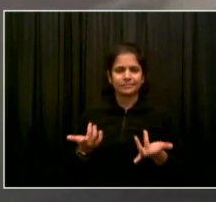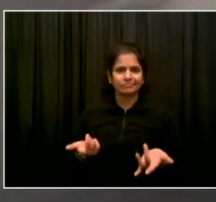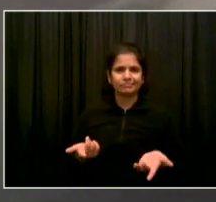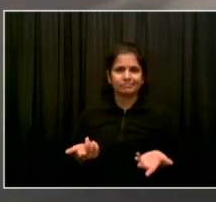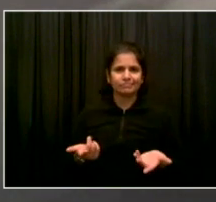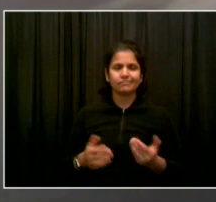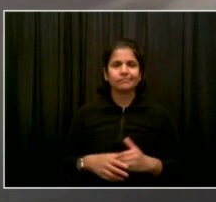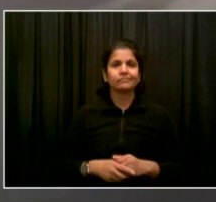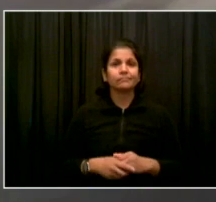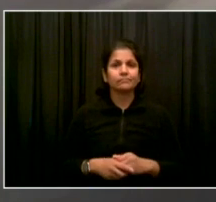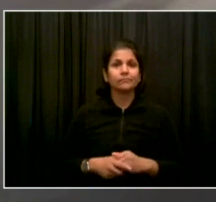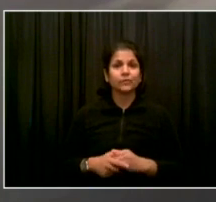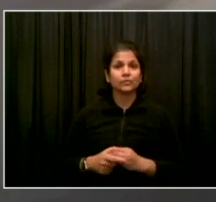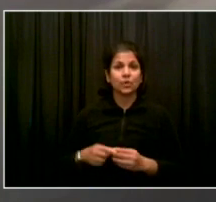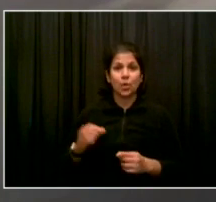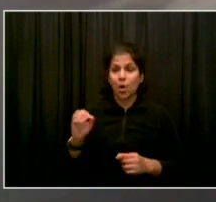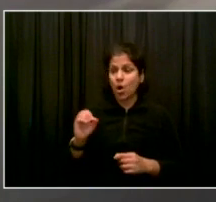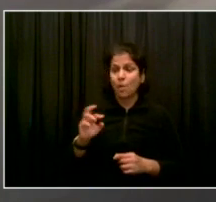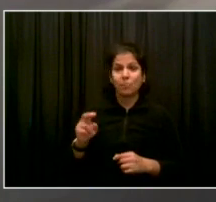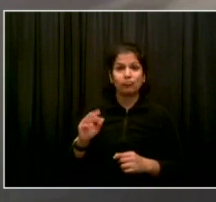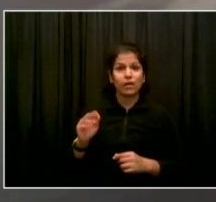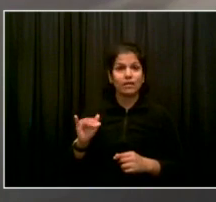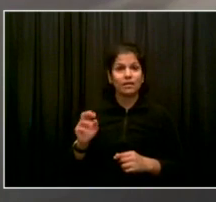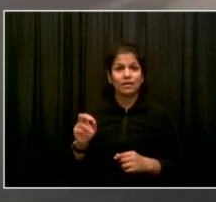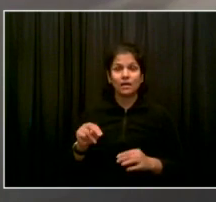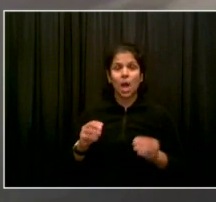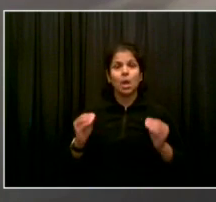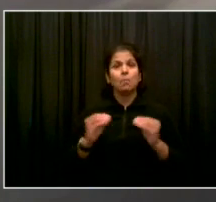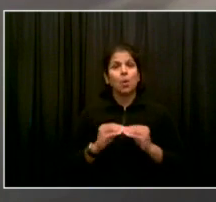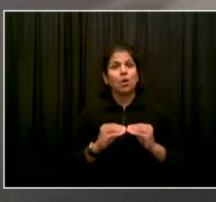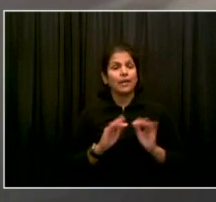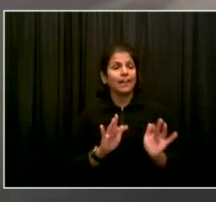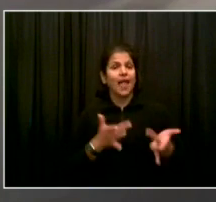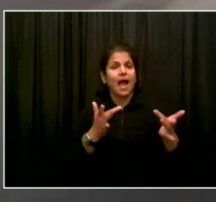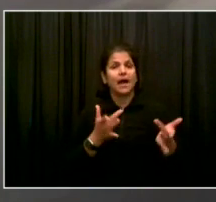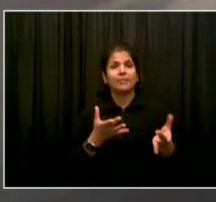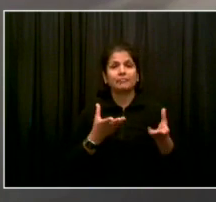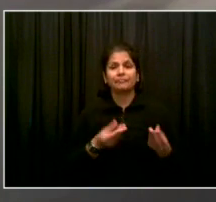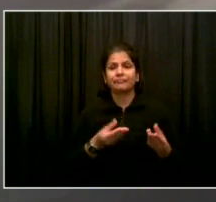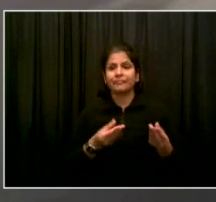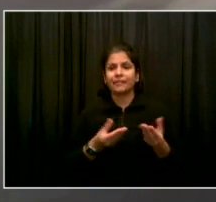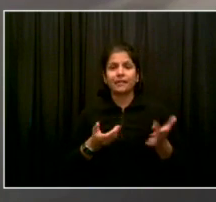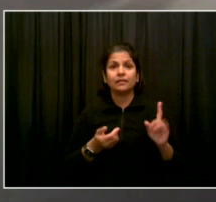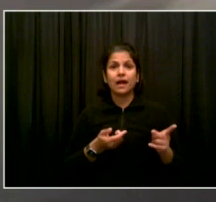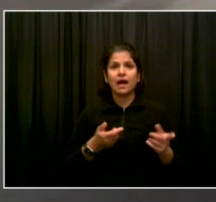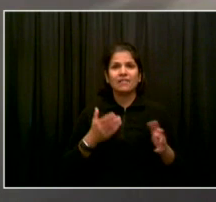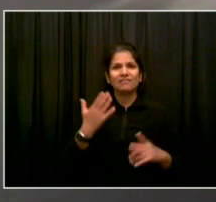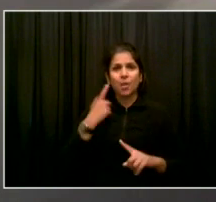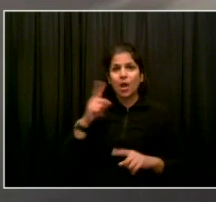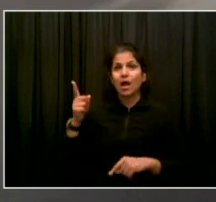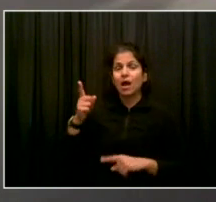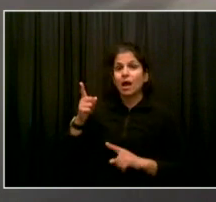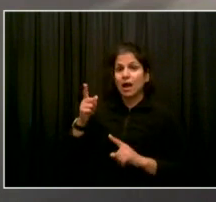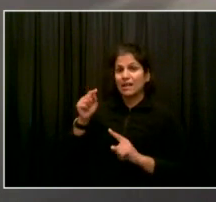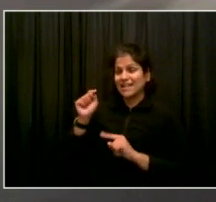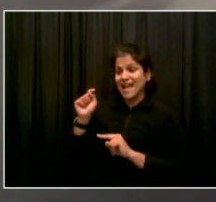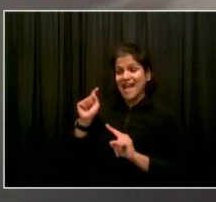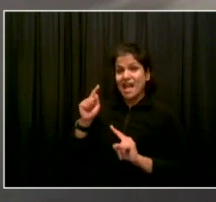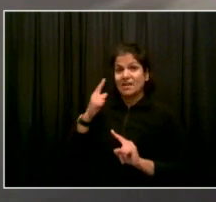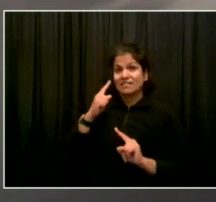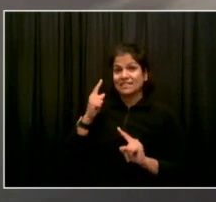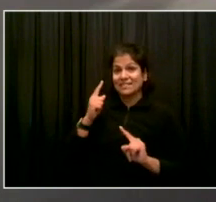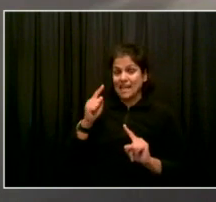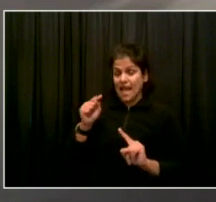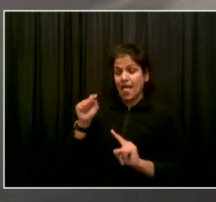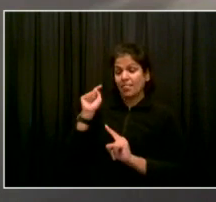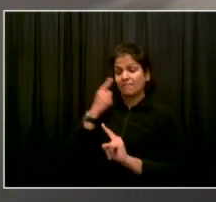Omicron milder in the unvaccinated? I think that's an open question. I don't think that's yet